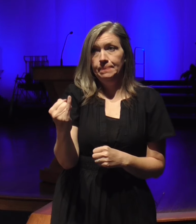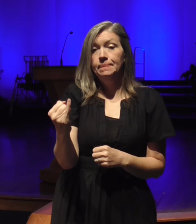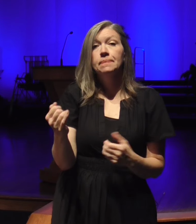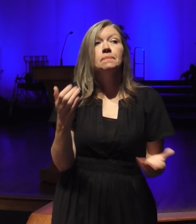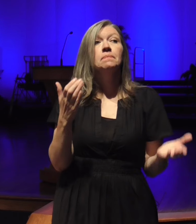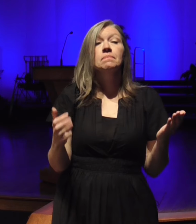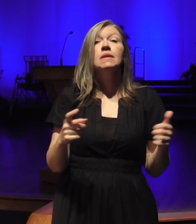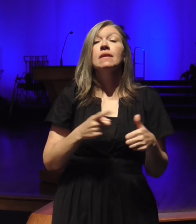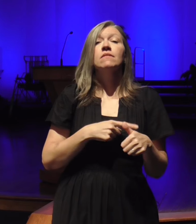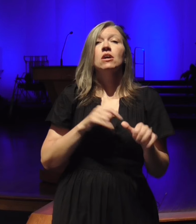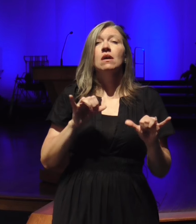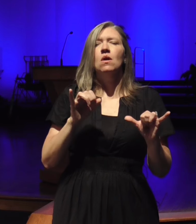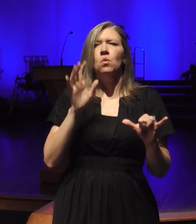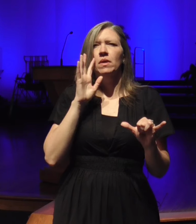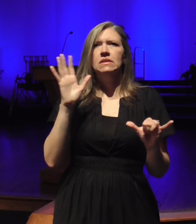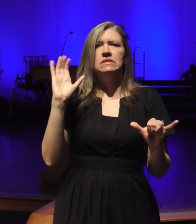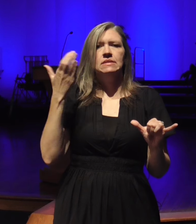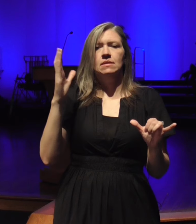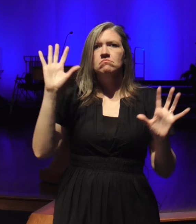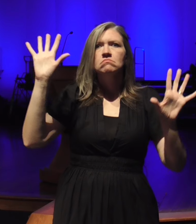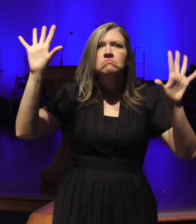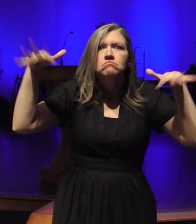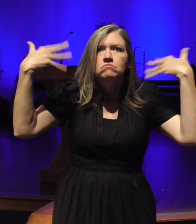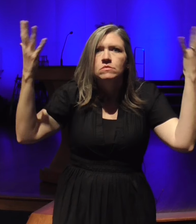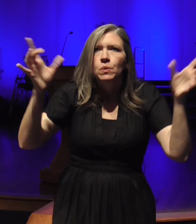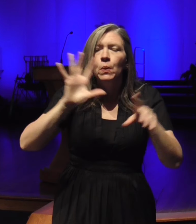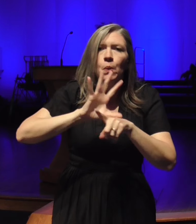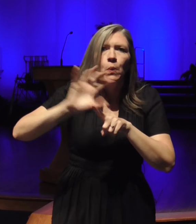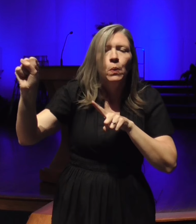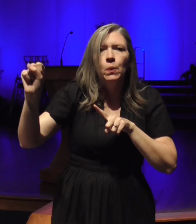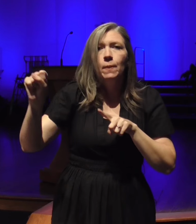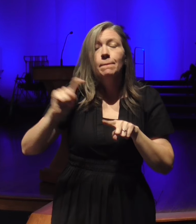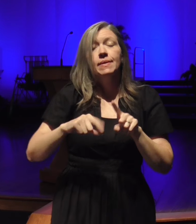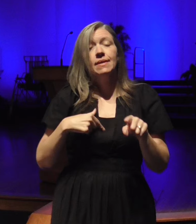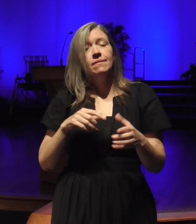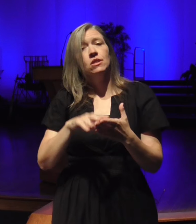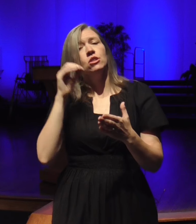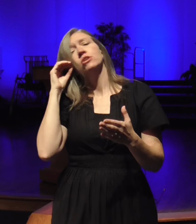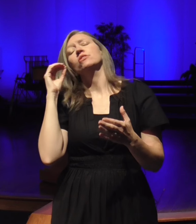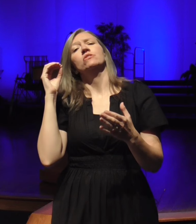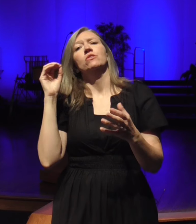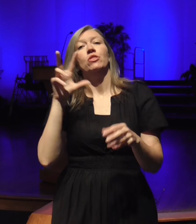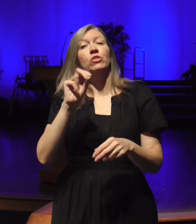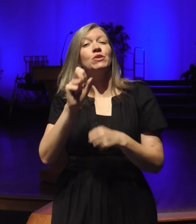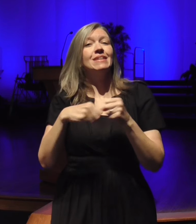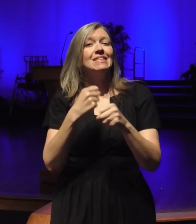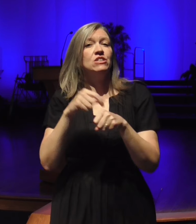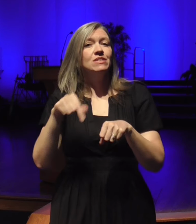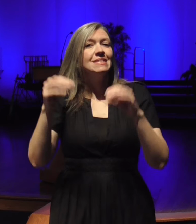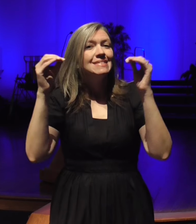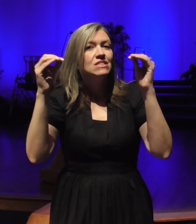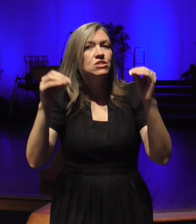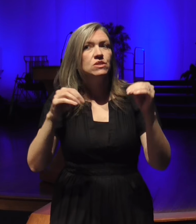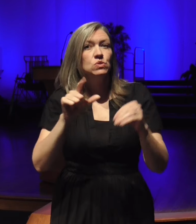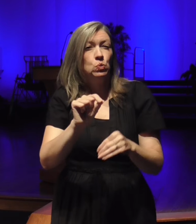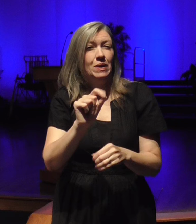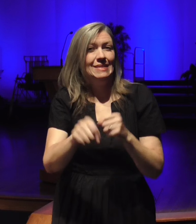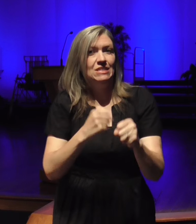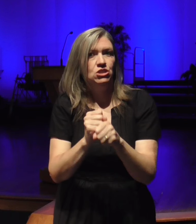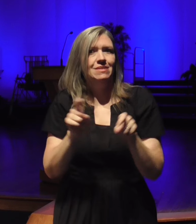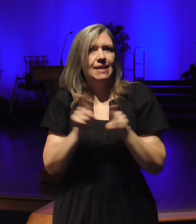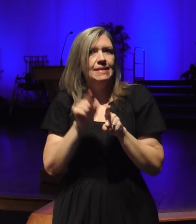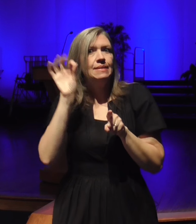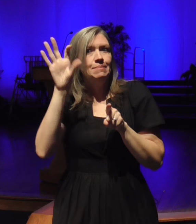bold, divine idea. It at first may sound outrageous, but I have learned